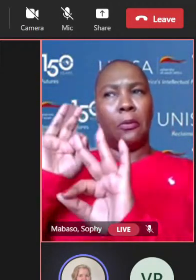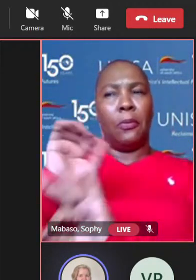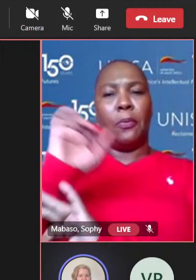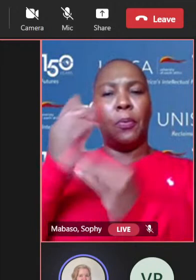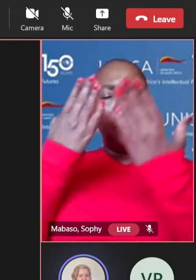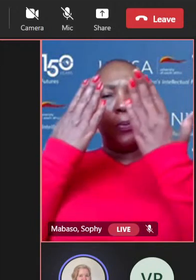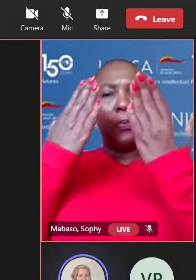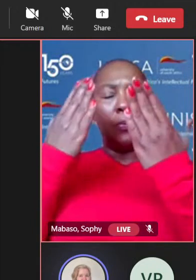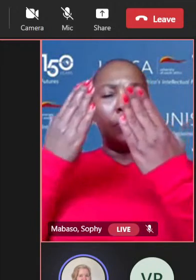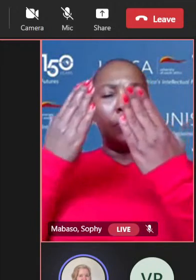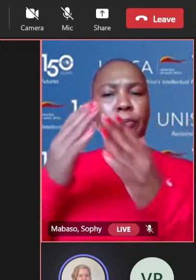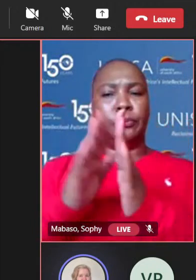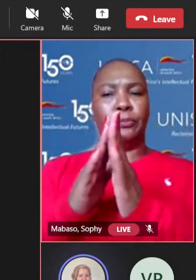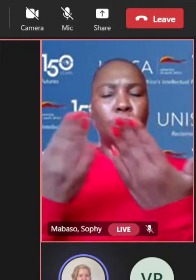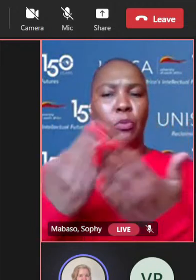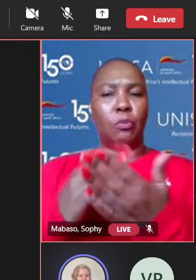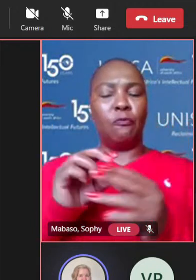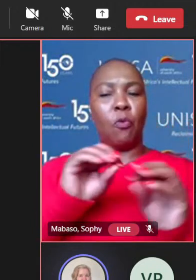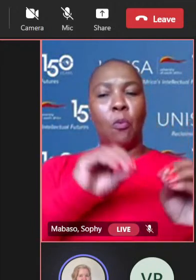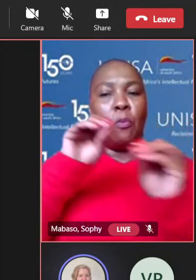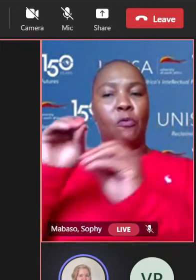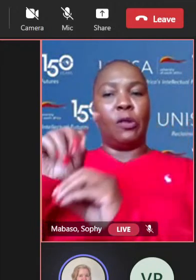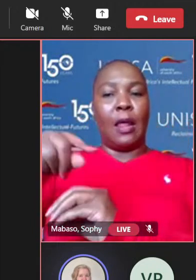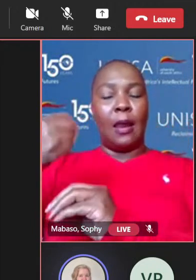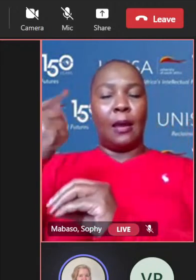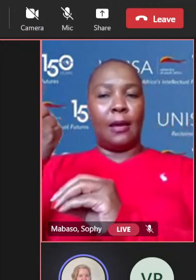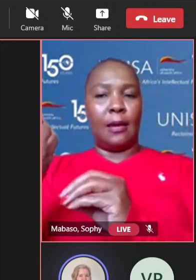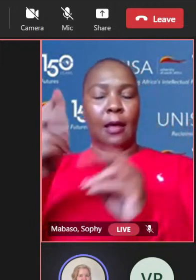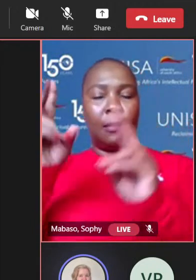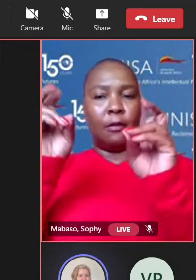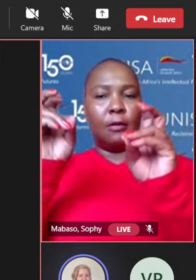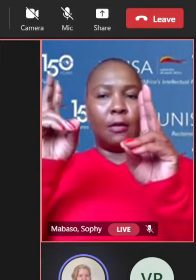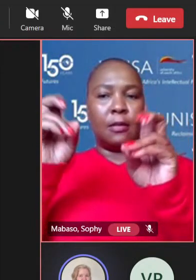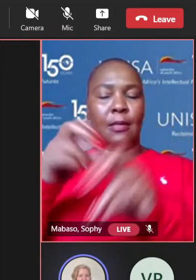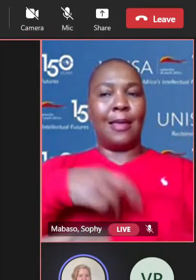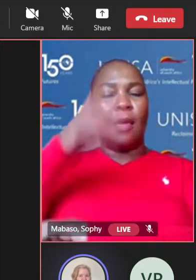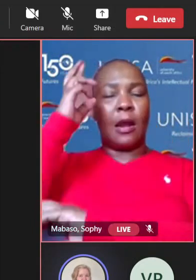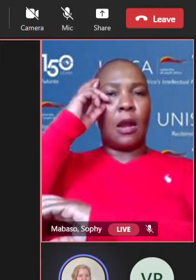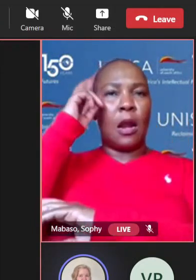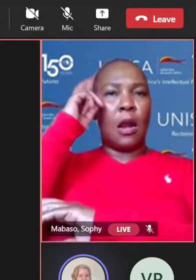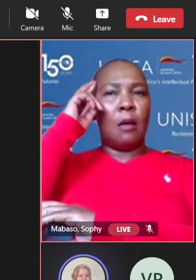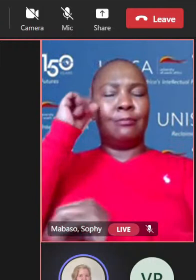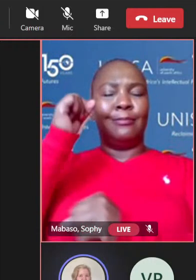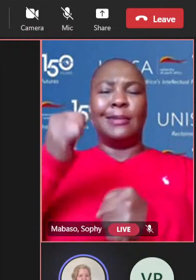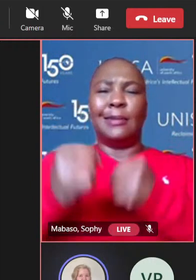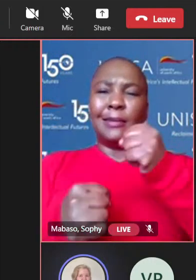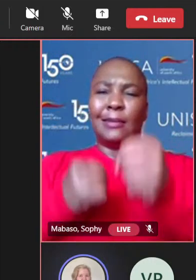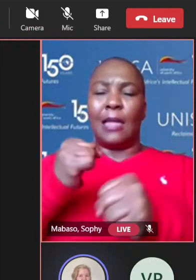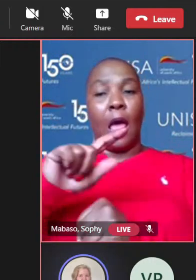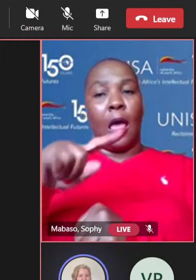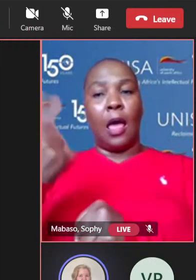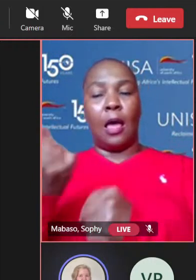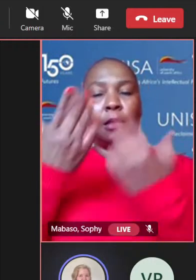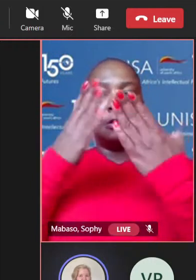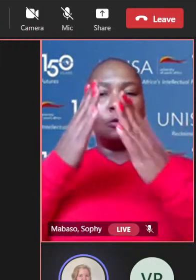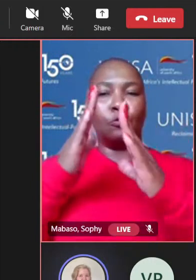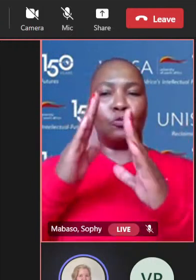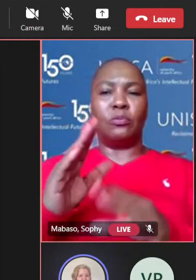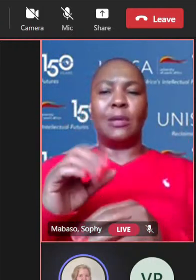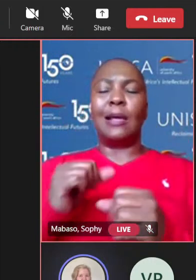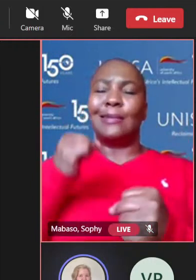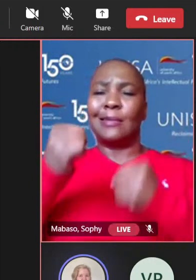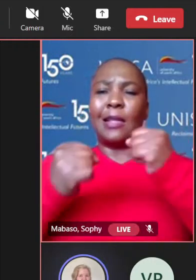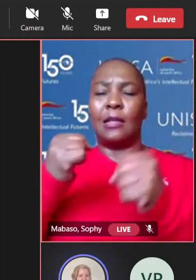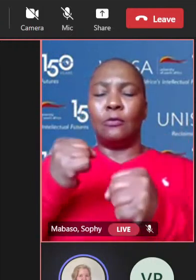moving on to the next topic. Remember, if you are struggling, other students are also struggling, so don't be afraid of